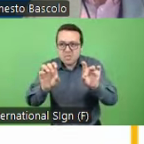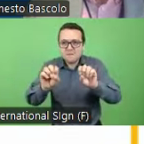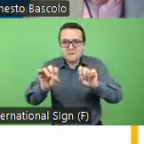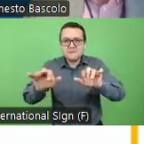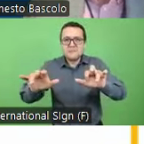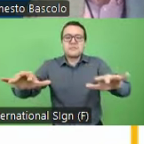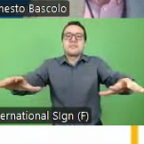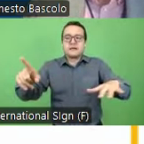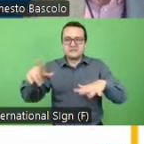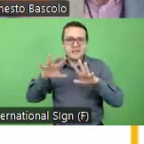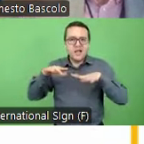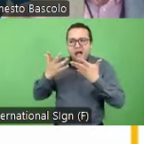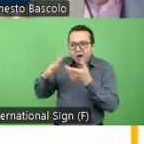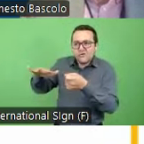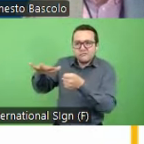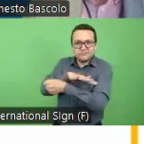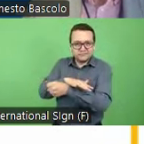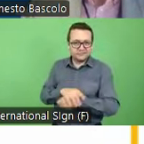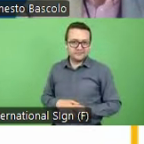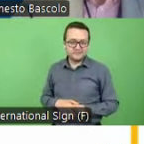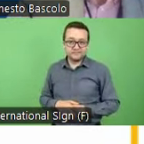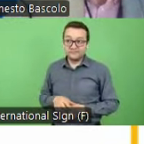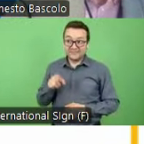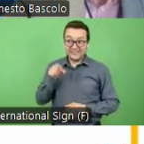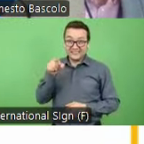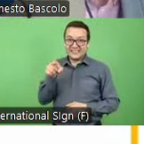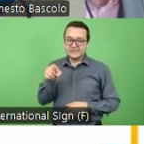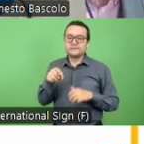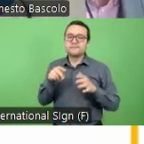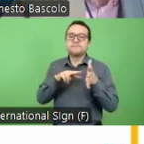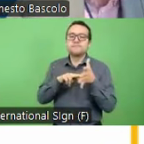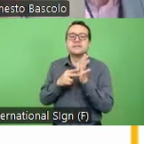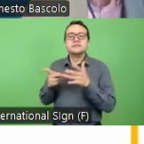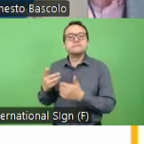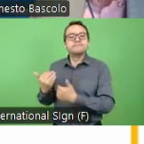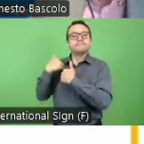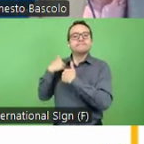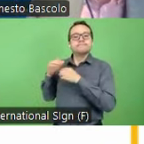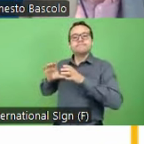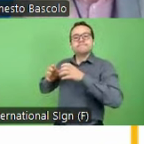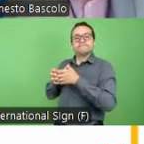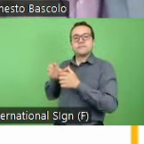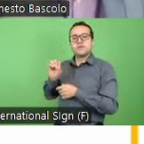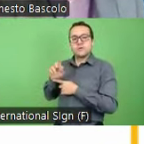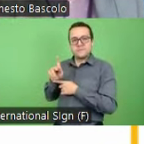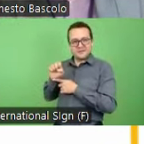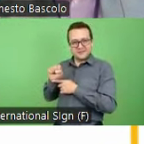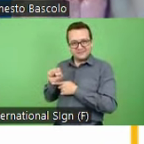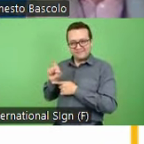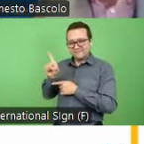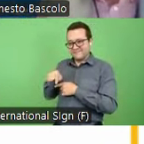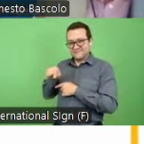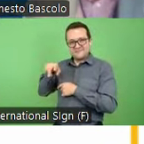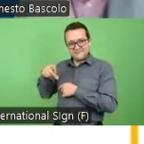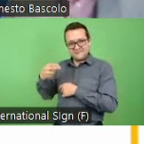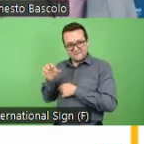la, challenge has to do with la prioridad política que lleva adelante the la Organización priority, the Panamericana de la political Salud priority para that generar is given mejoras in